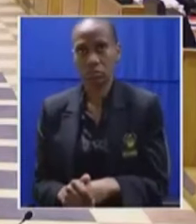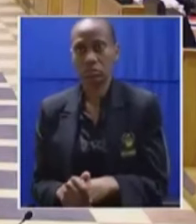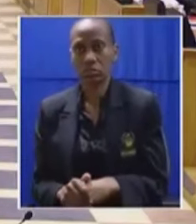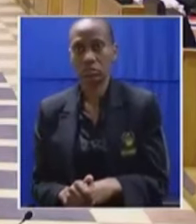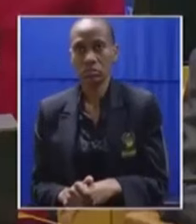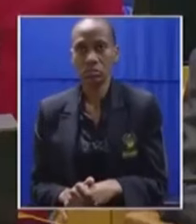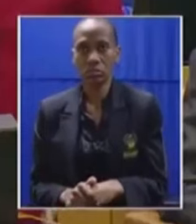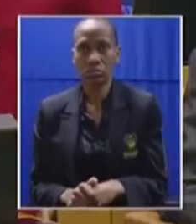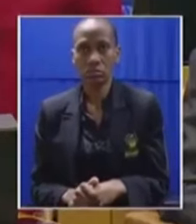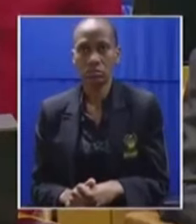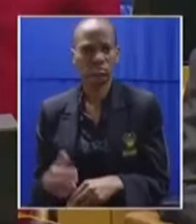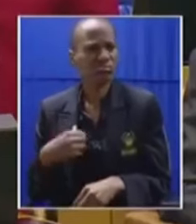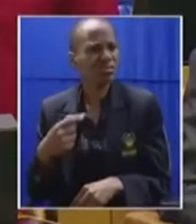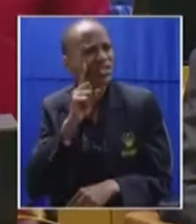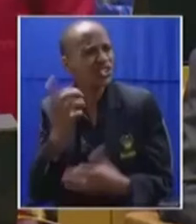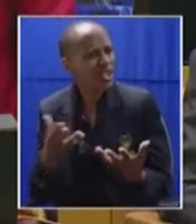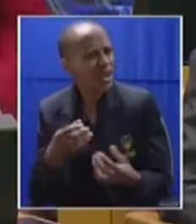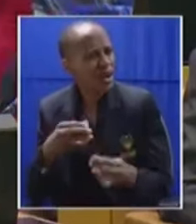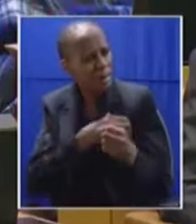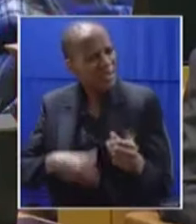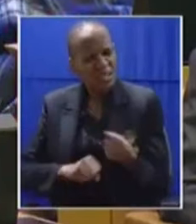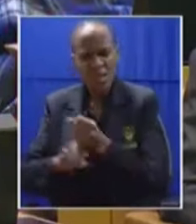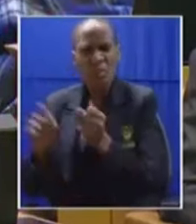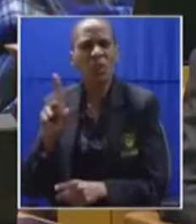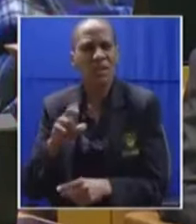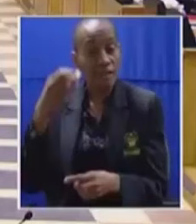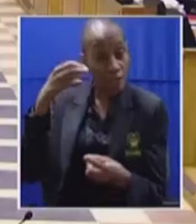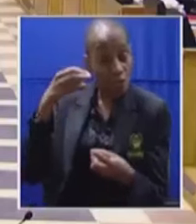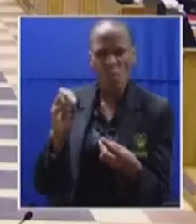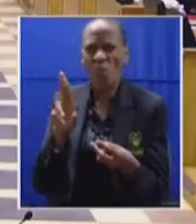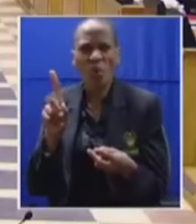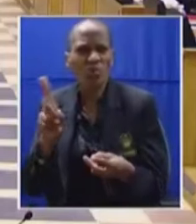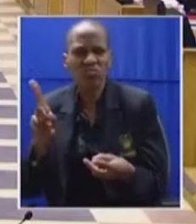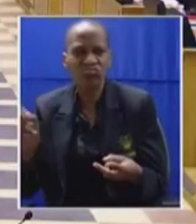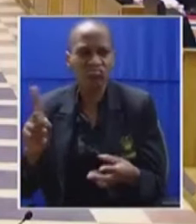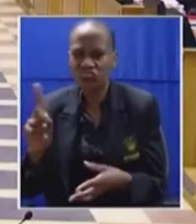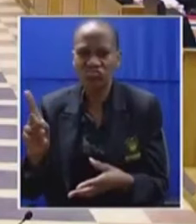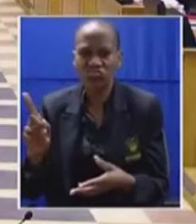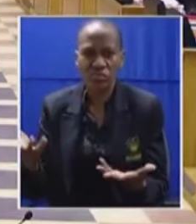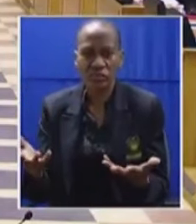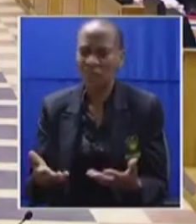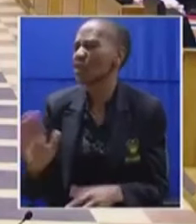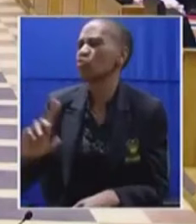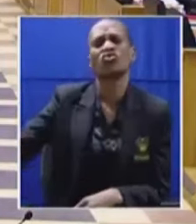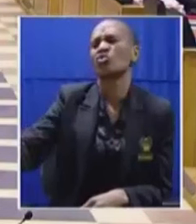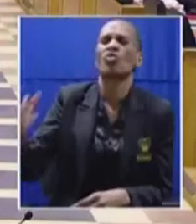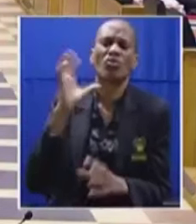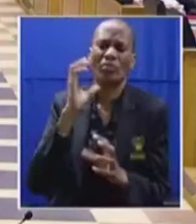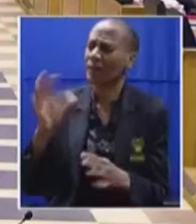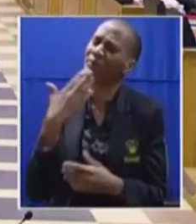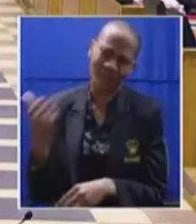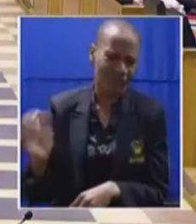the phone or what. No, Honorable Malema, please. Please proceed, Honorable President.